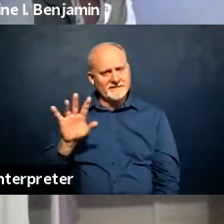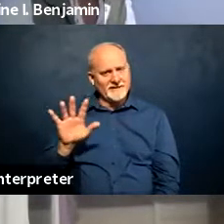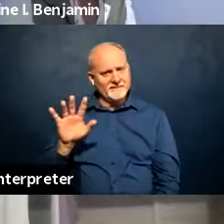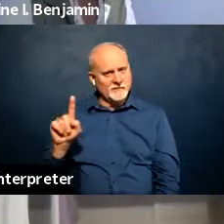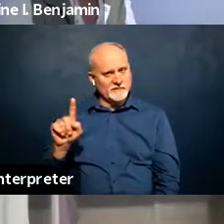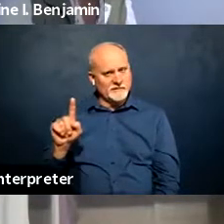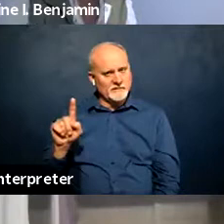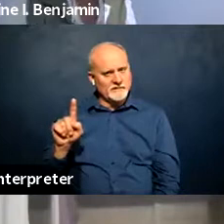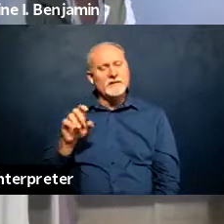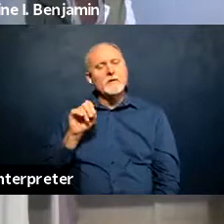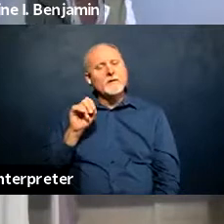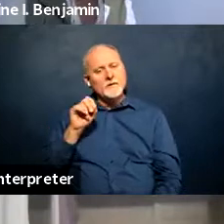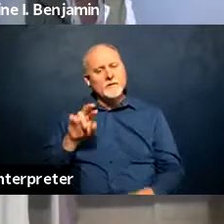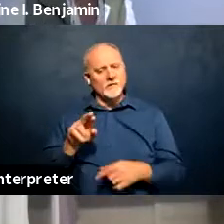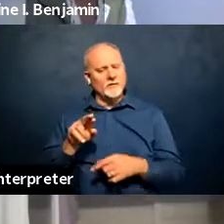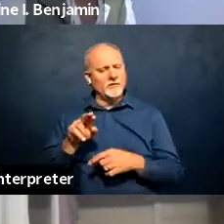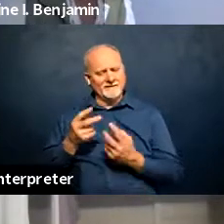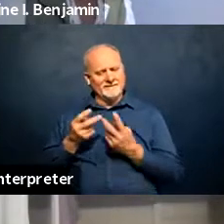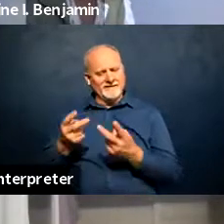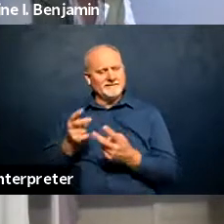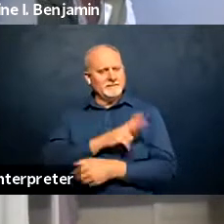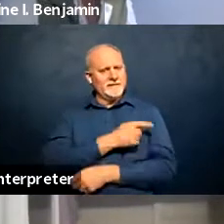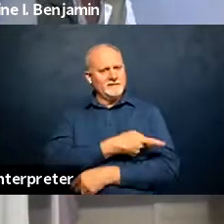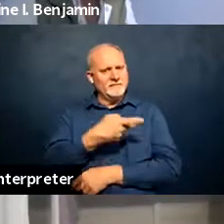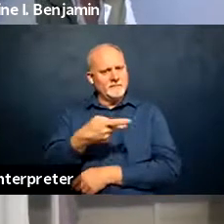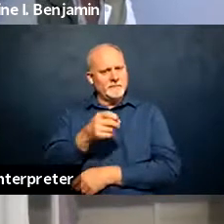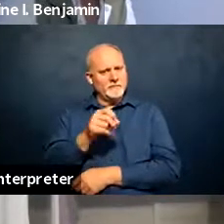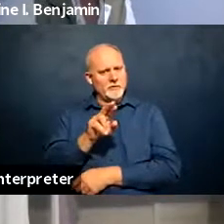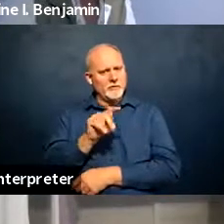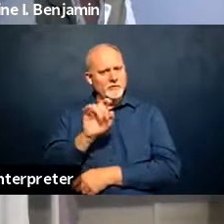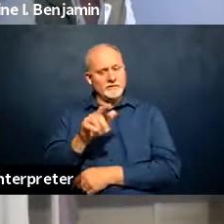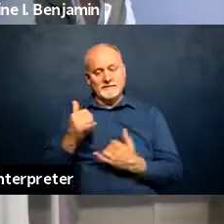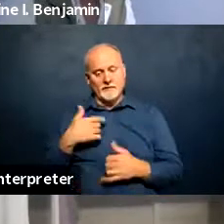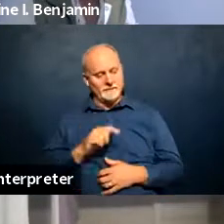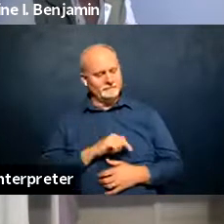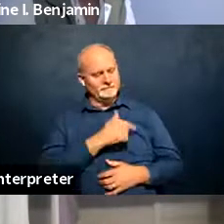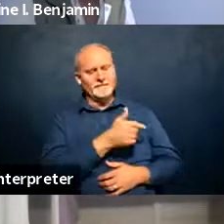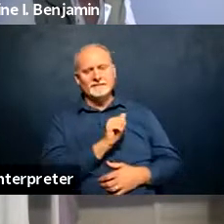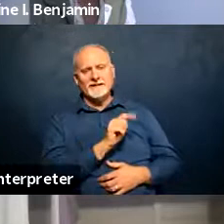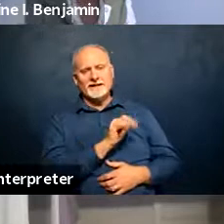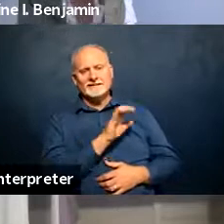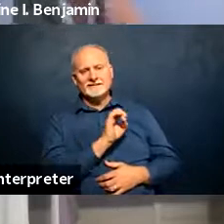205-975-7751 or via your patient portal. Thank you so much, and I'm going to turn it over to Alice Kim.